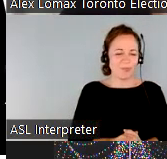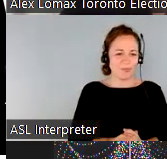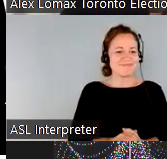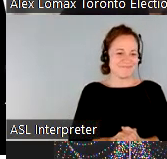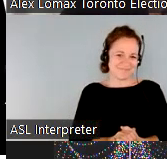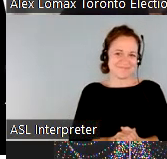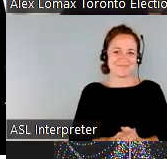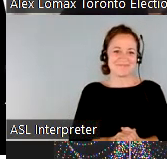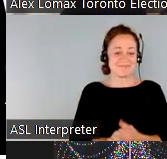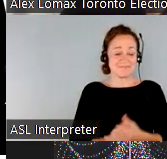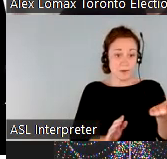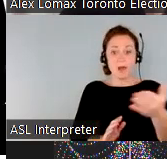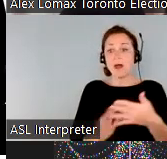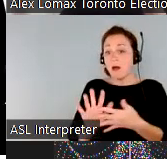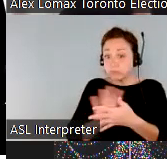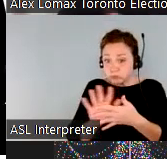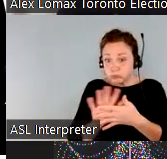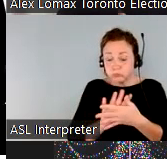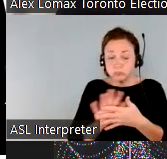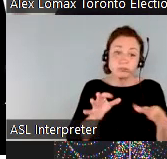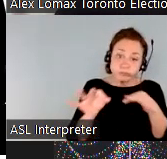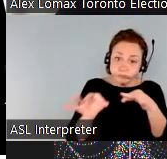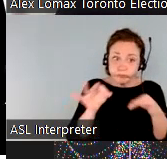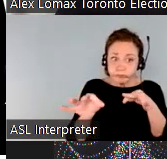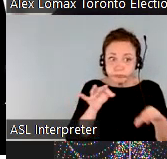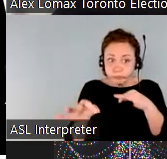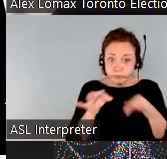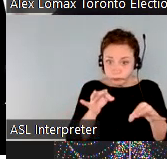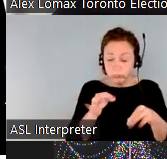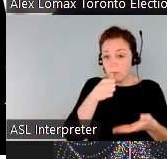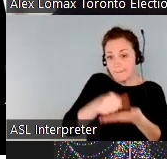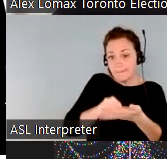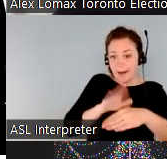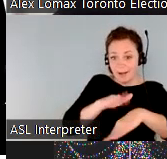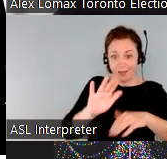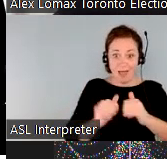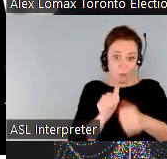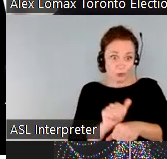Yep. So this is just a video to explain the mail-in voting process.